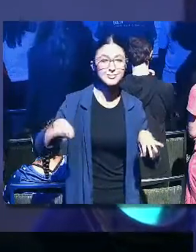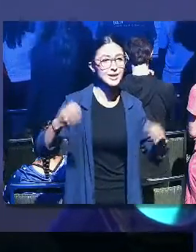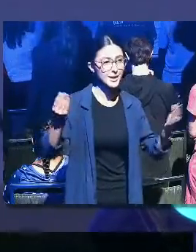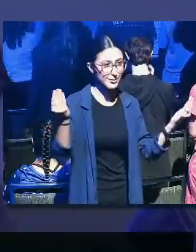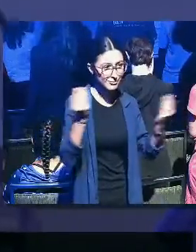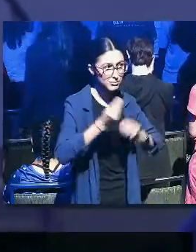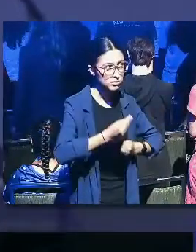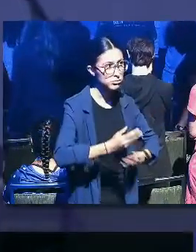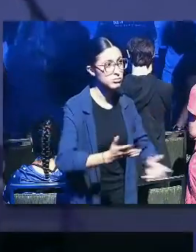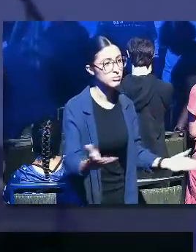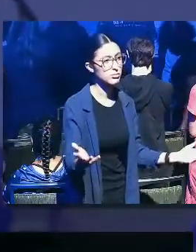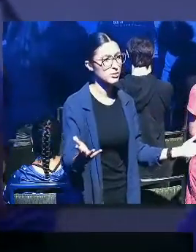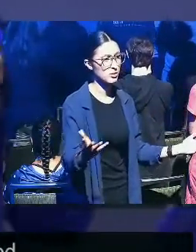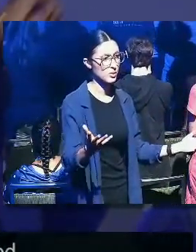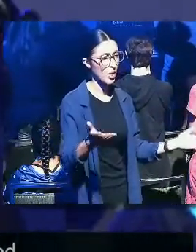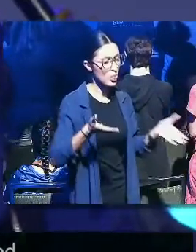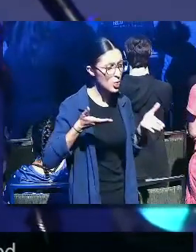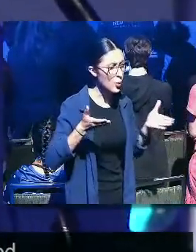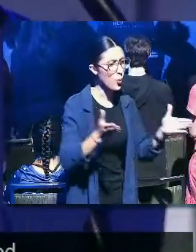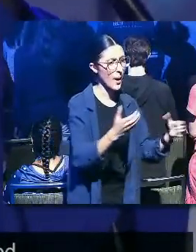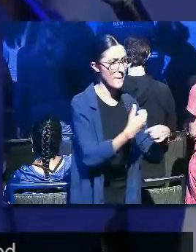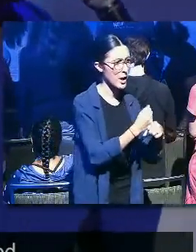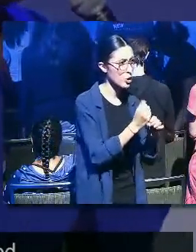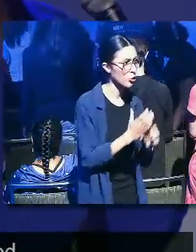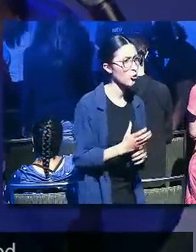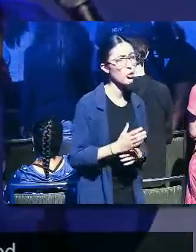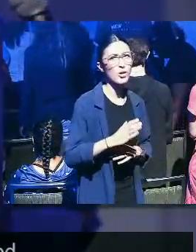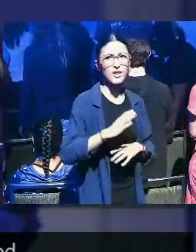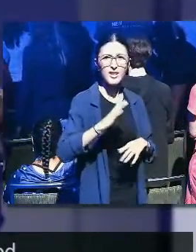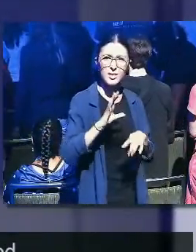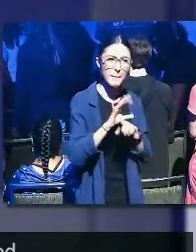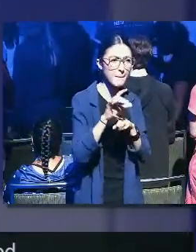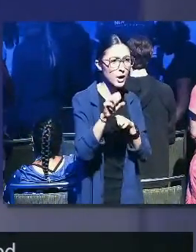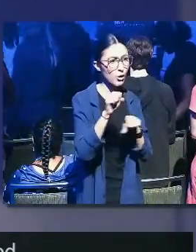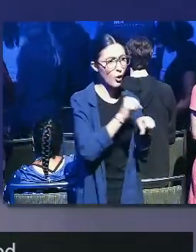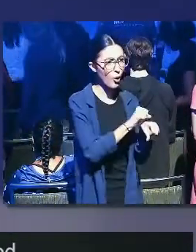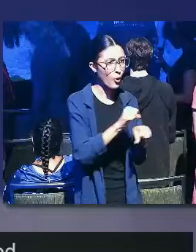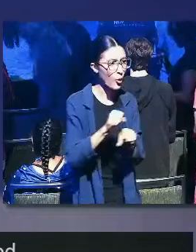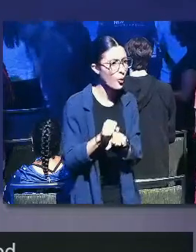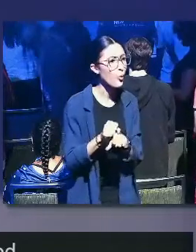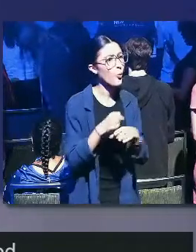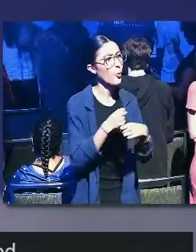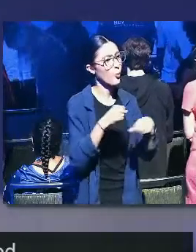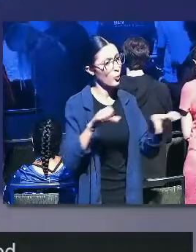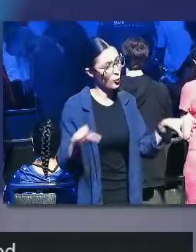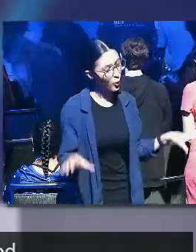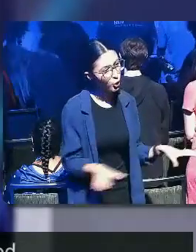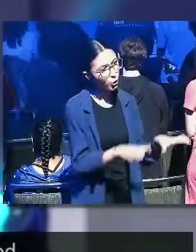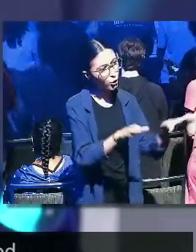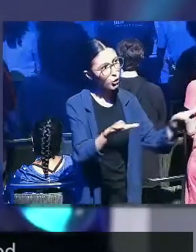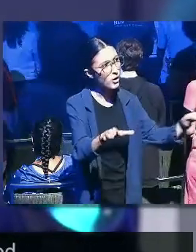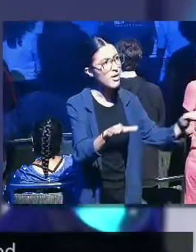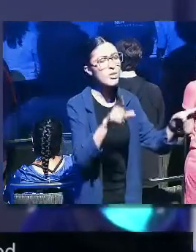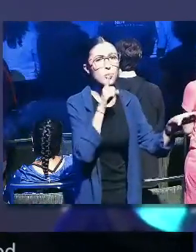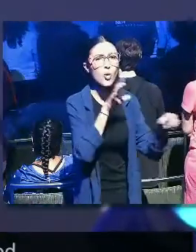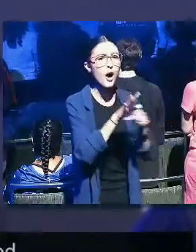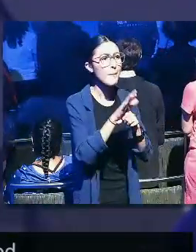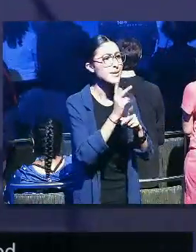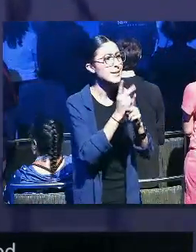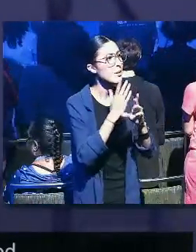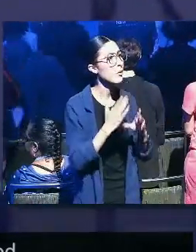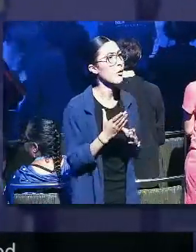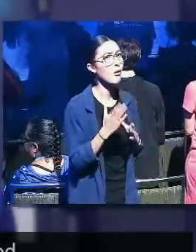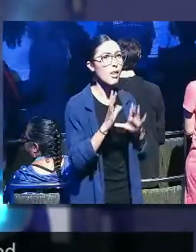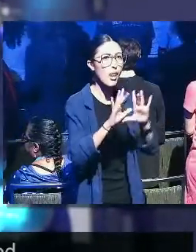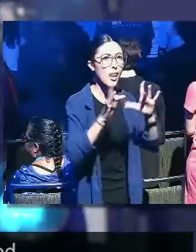Waymaker, miracle worker, promise keeper, light in the darkness. Come on,